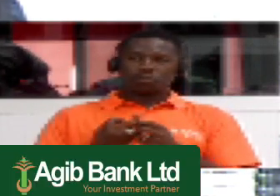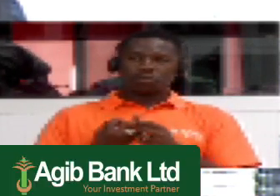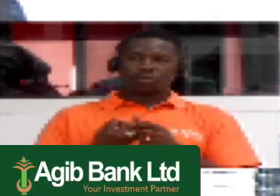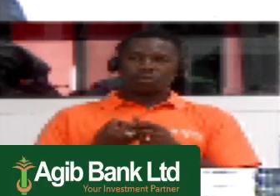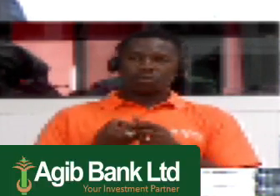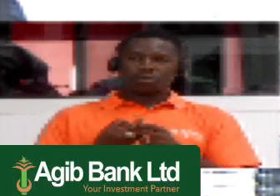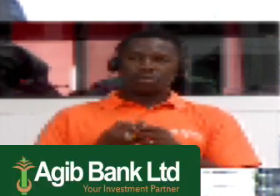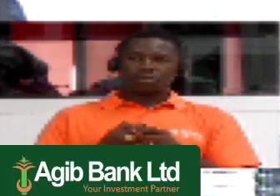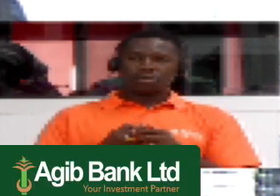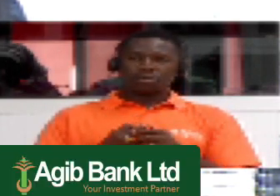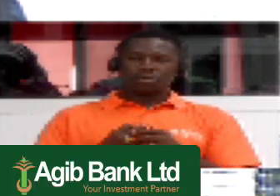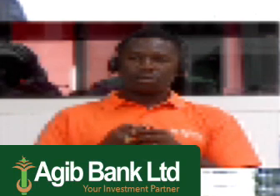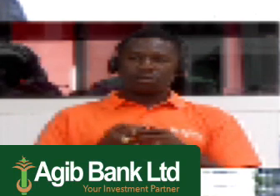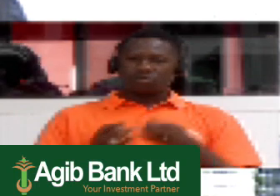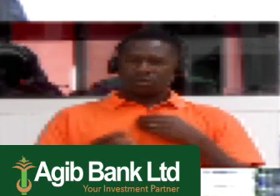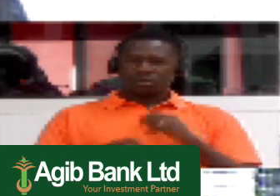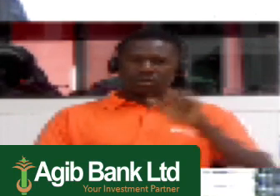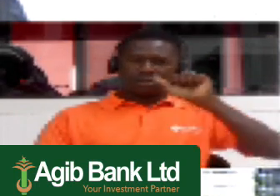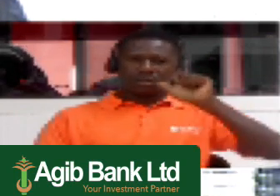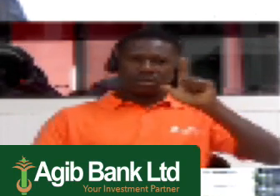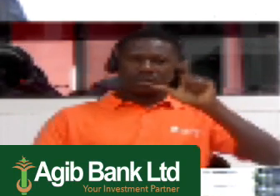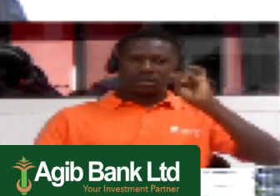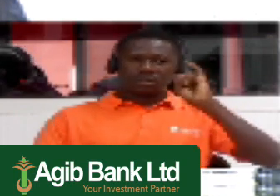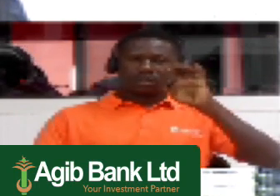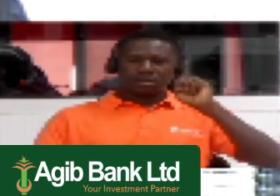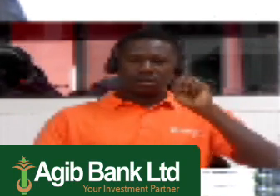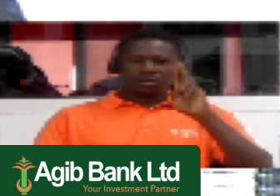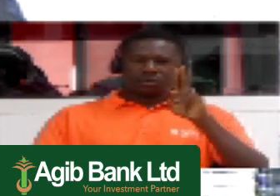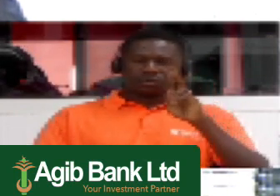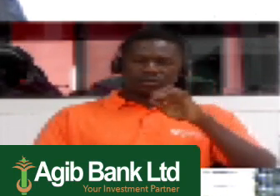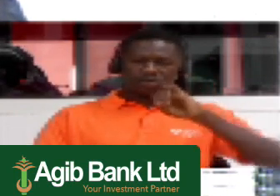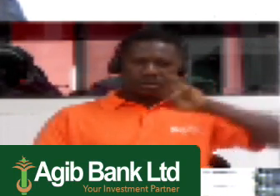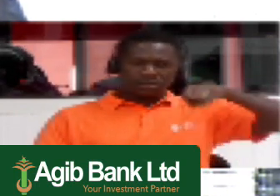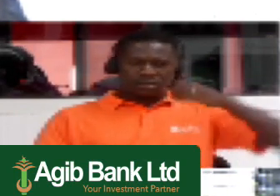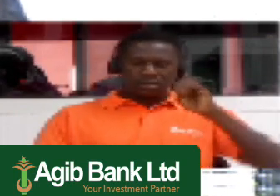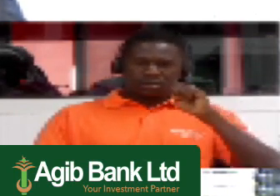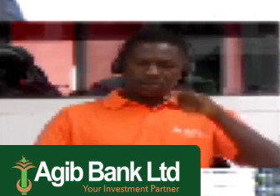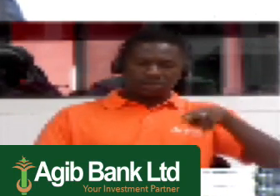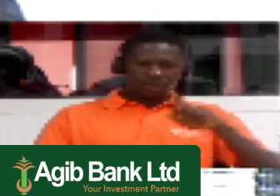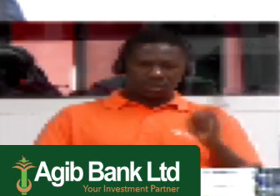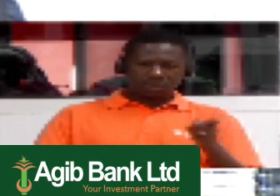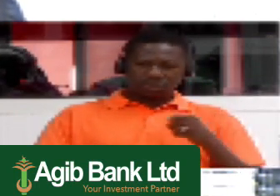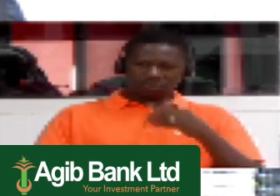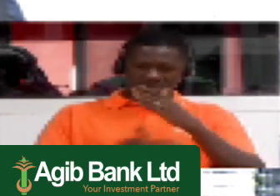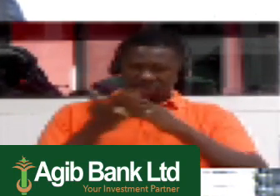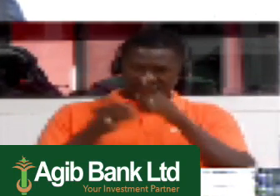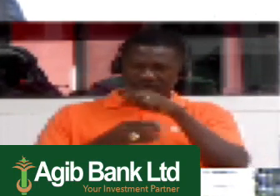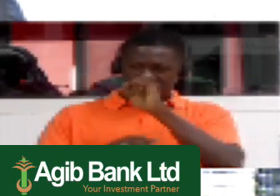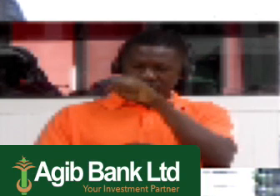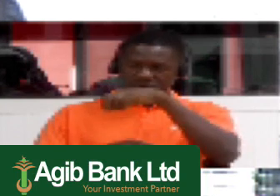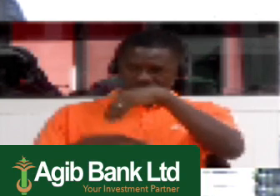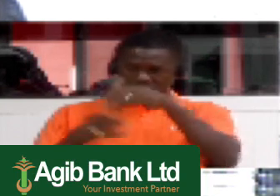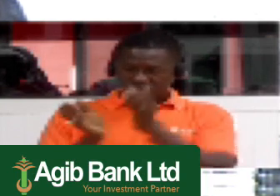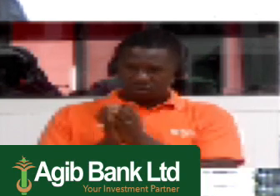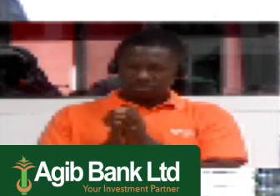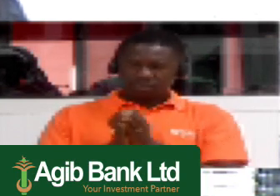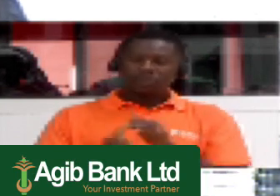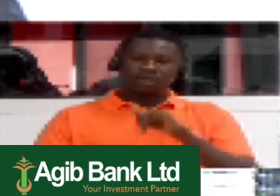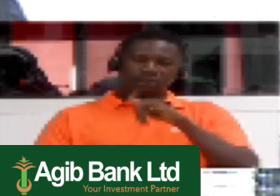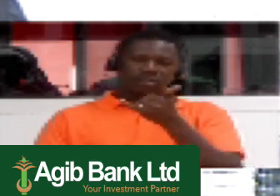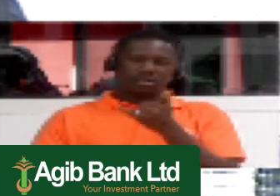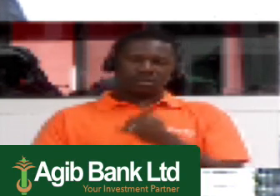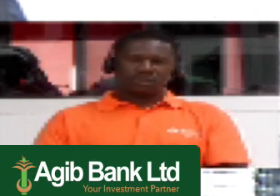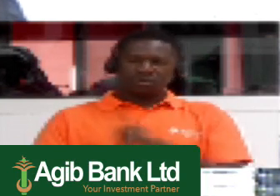Was Aliujang part of your group? Aliujang Fanambala. Aliujang Badjie. Yes. Do you remember what rank?